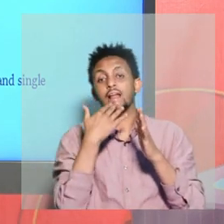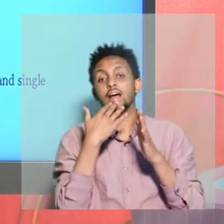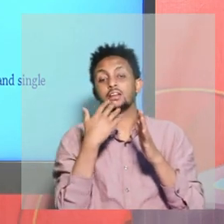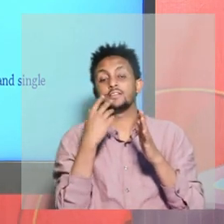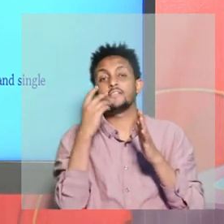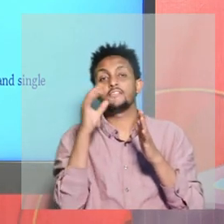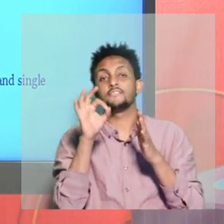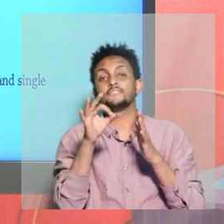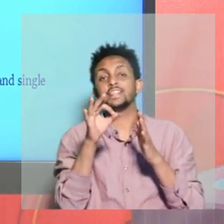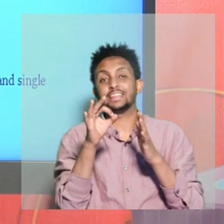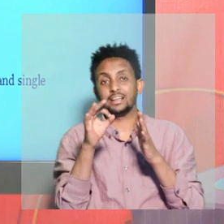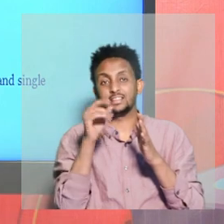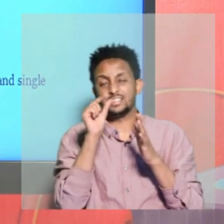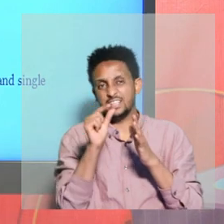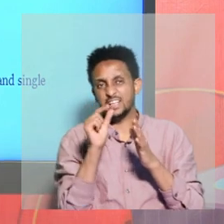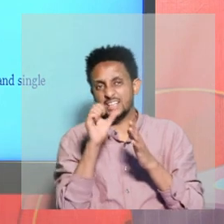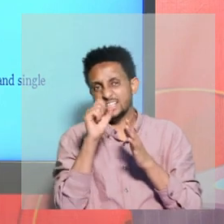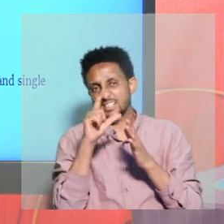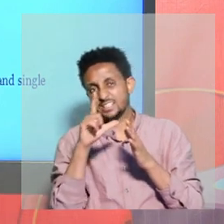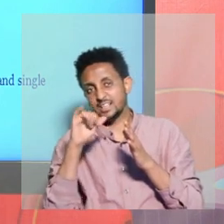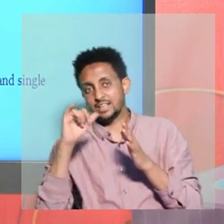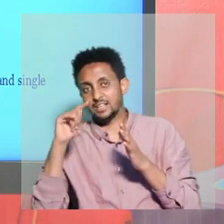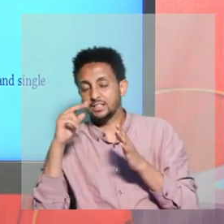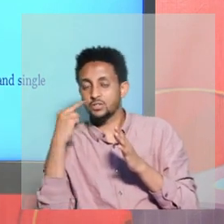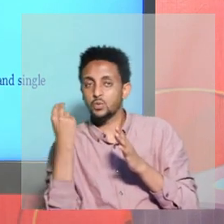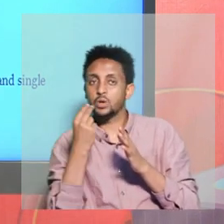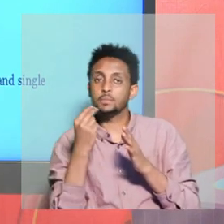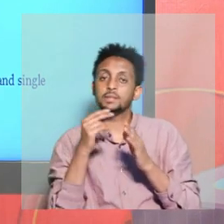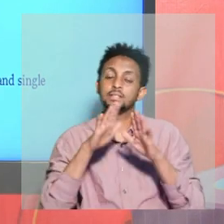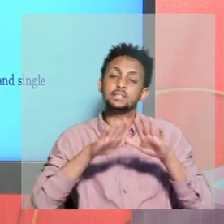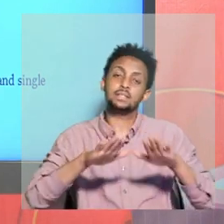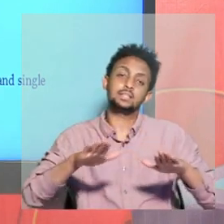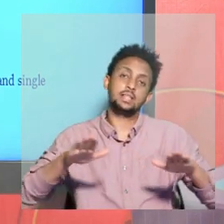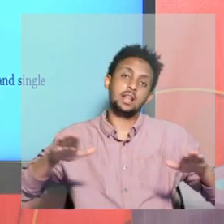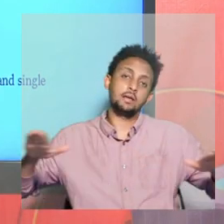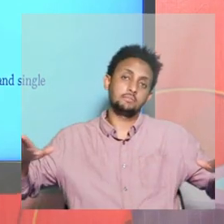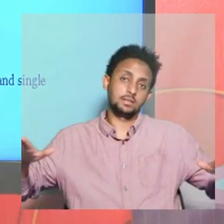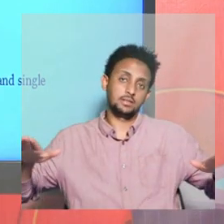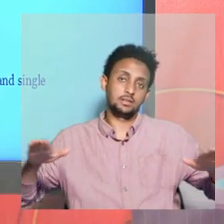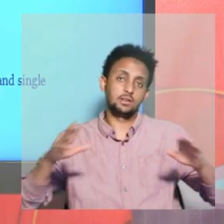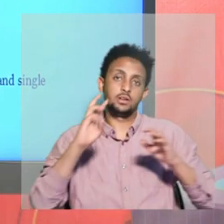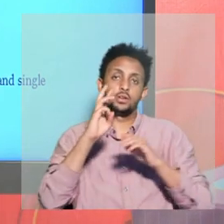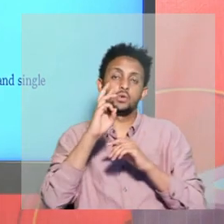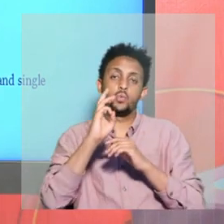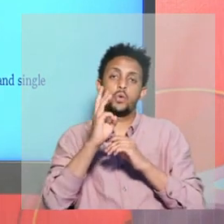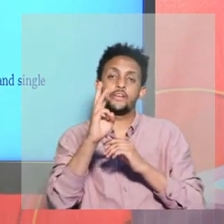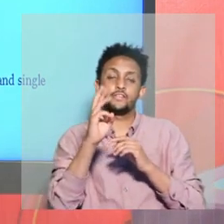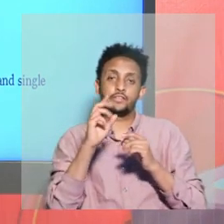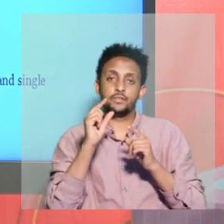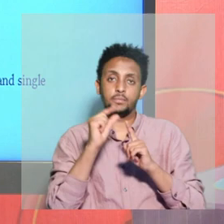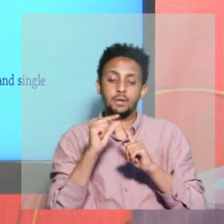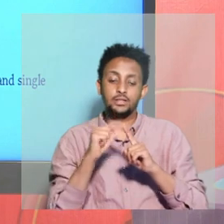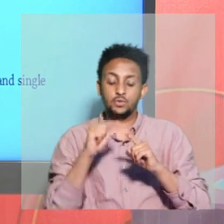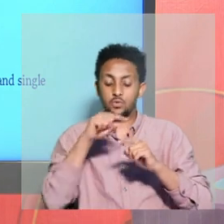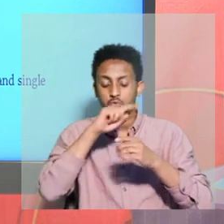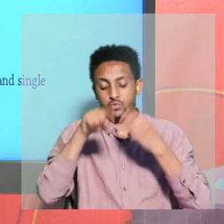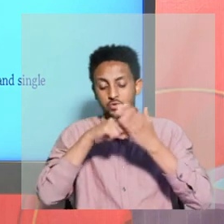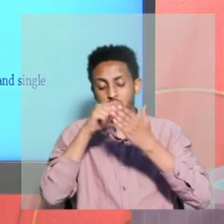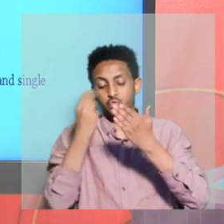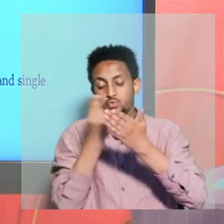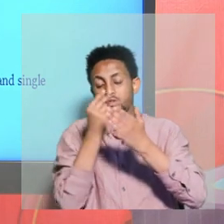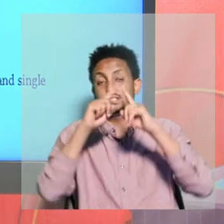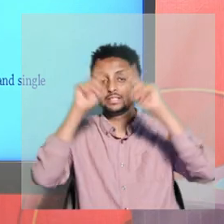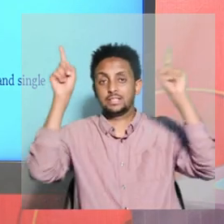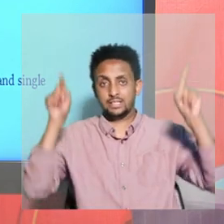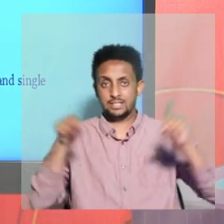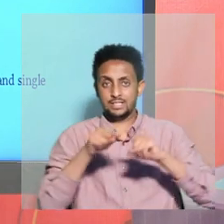filter. He used single slits so that there will be a sustainable wave pattern formed on the screen. He used a